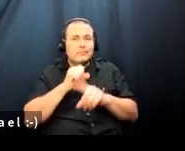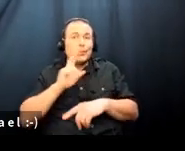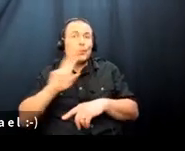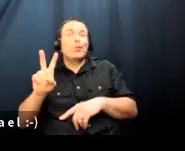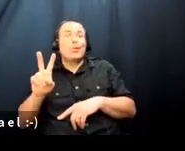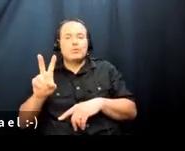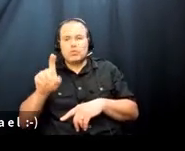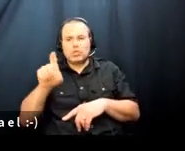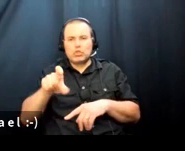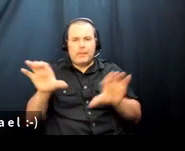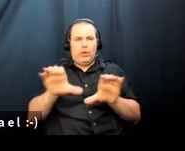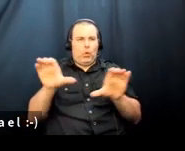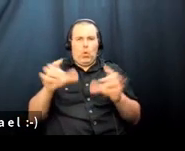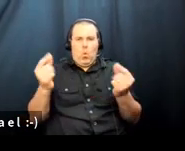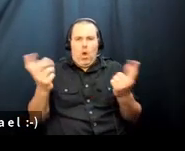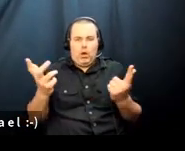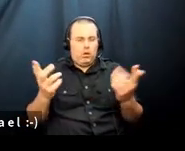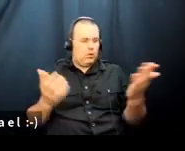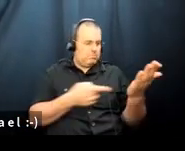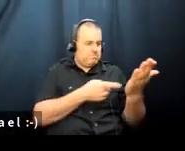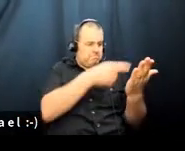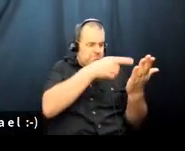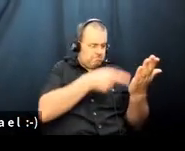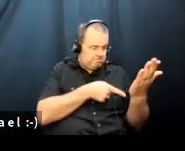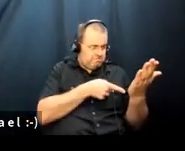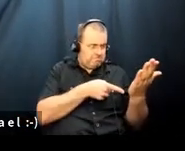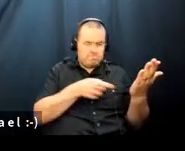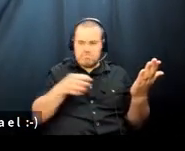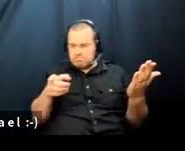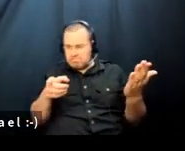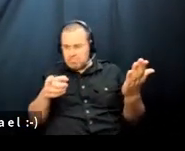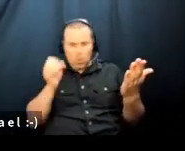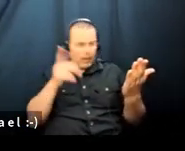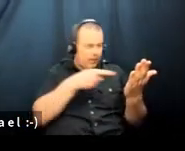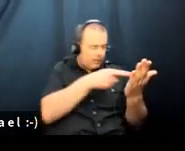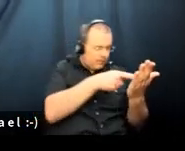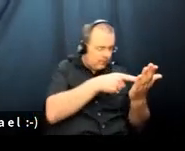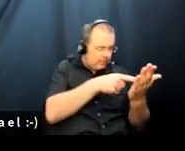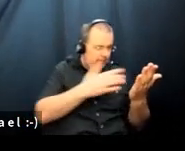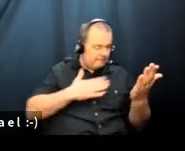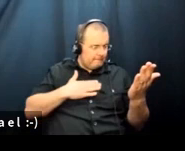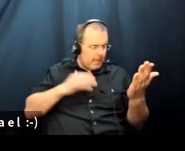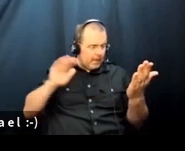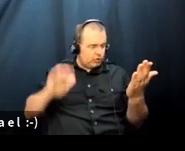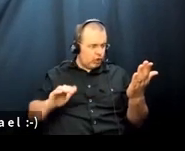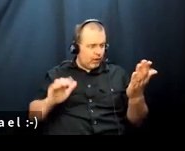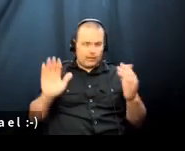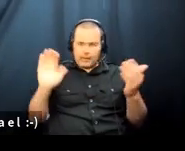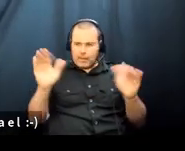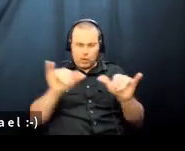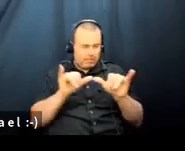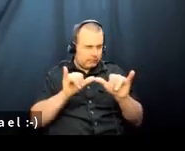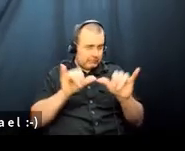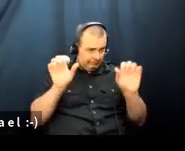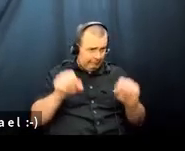be doing? And then looking at your child across the areas and saying, okay, how does my child measure up? Can they do most